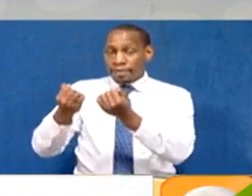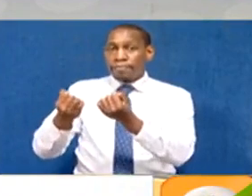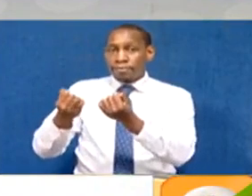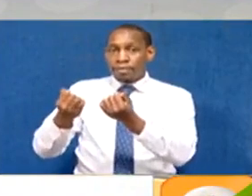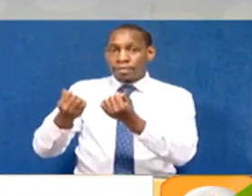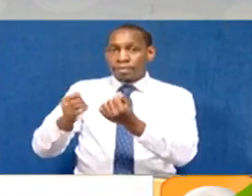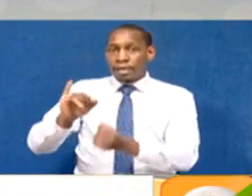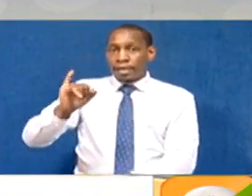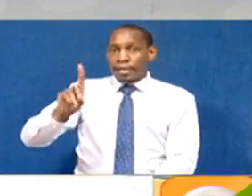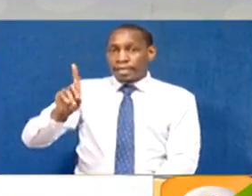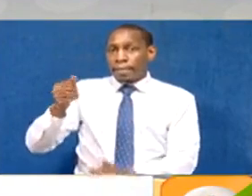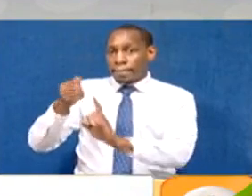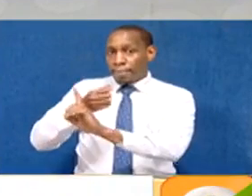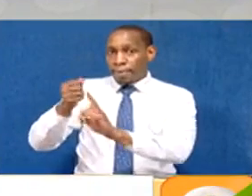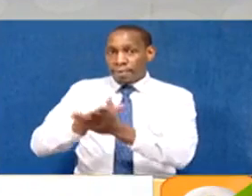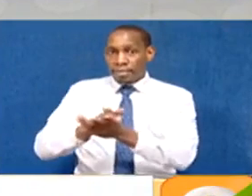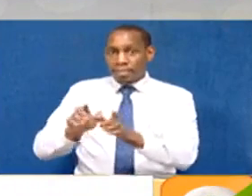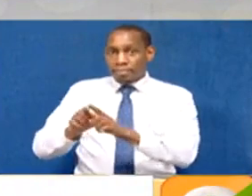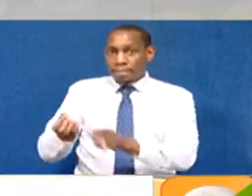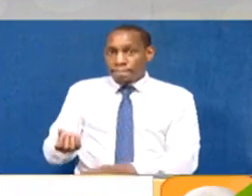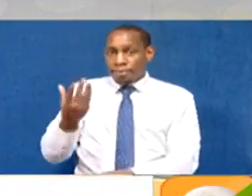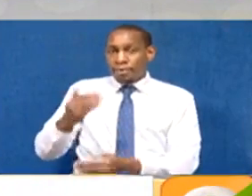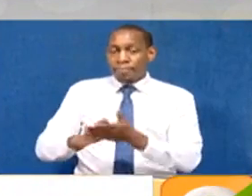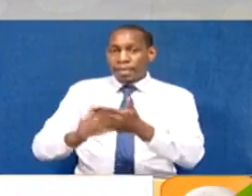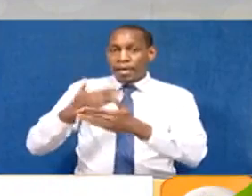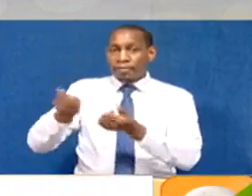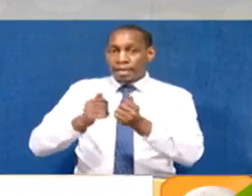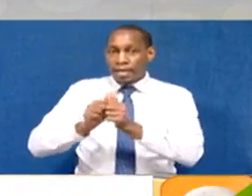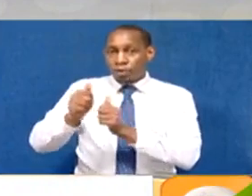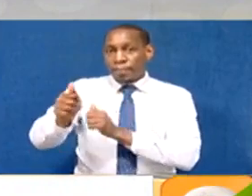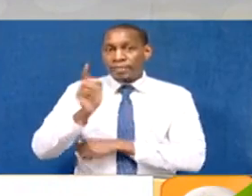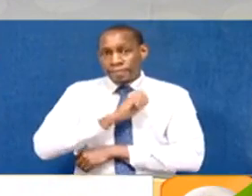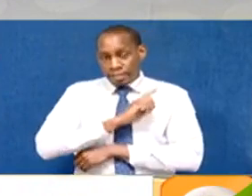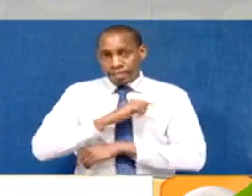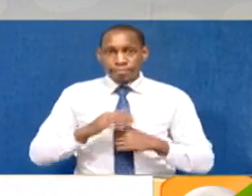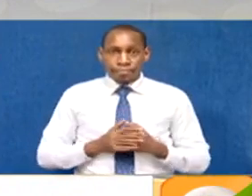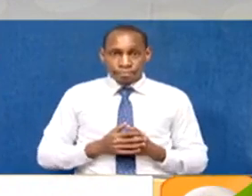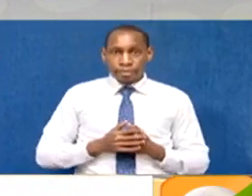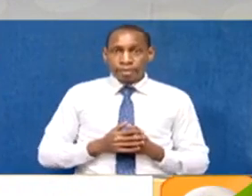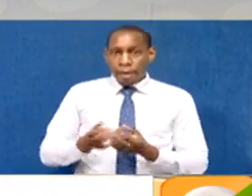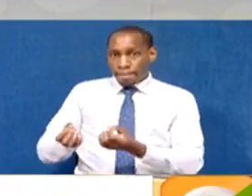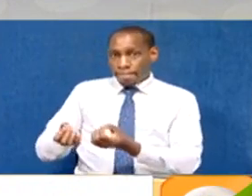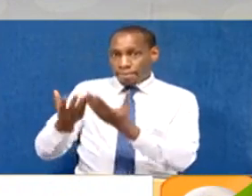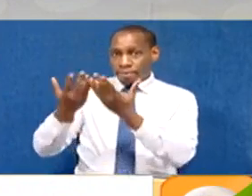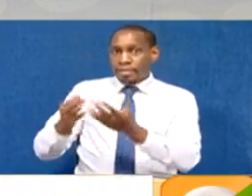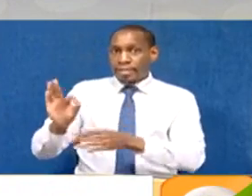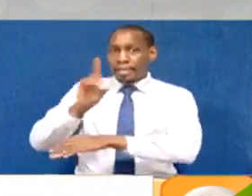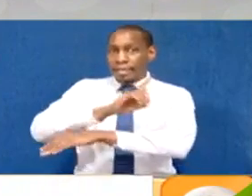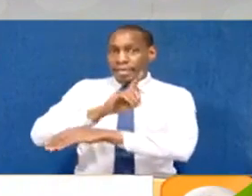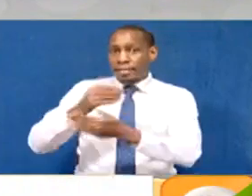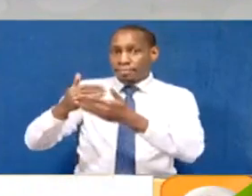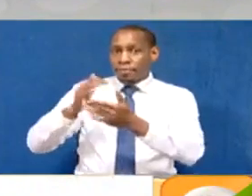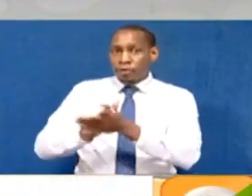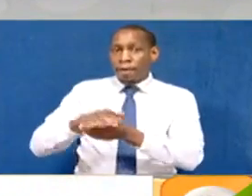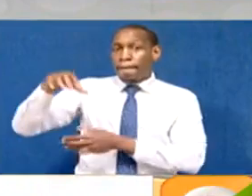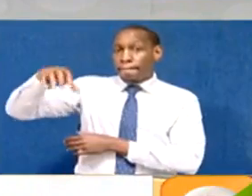escaped an IED attack, with the device exploding shortly after the vehicle had passed. The explosion coming just 3 days after